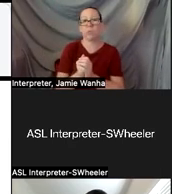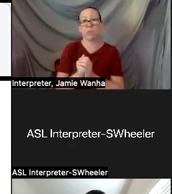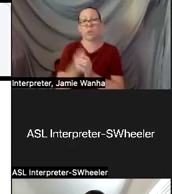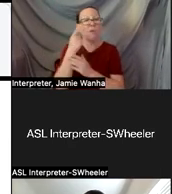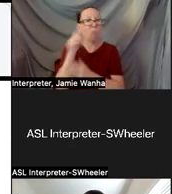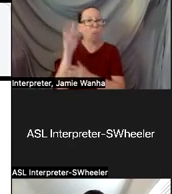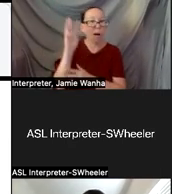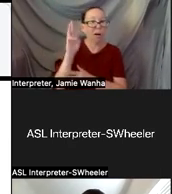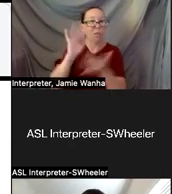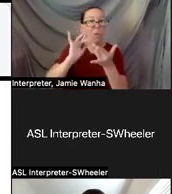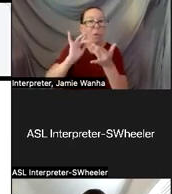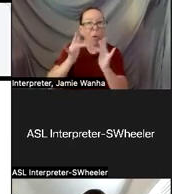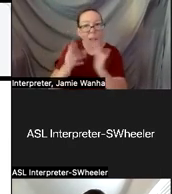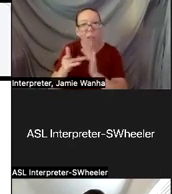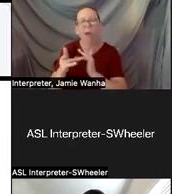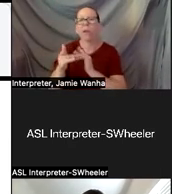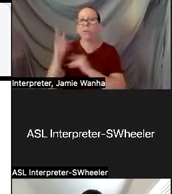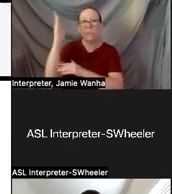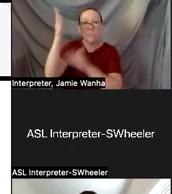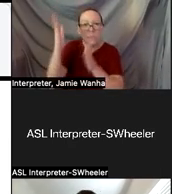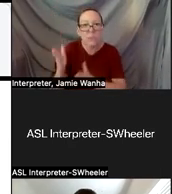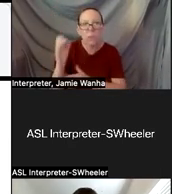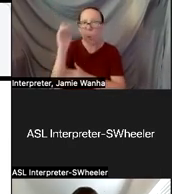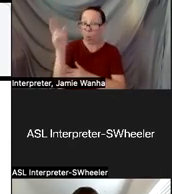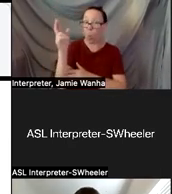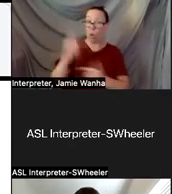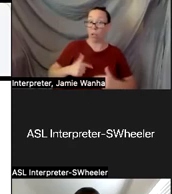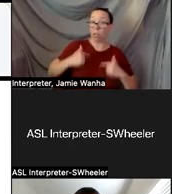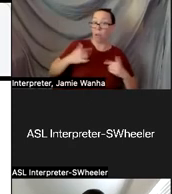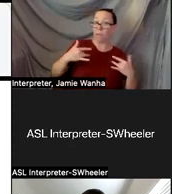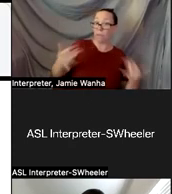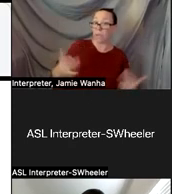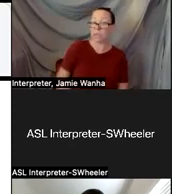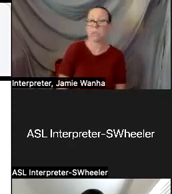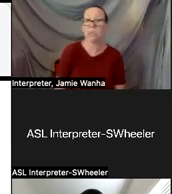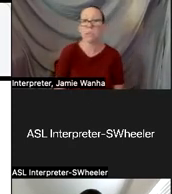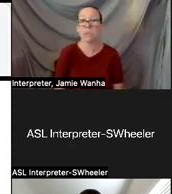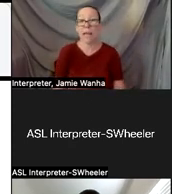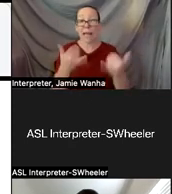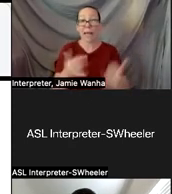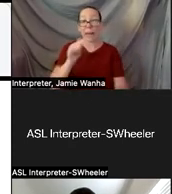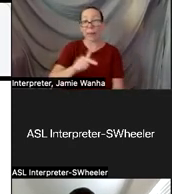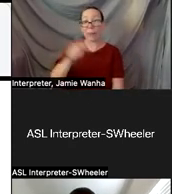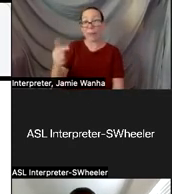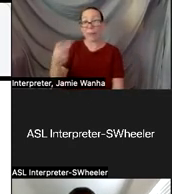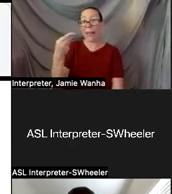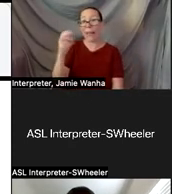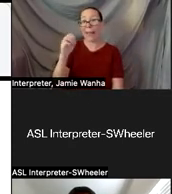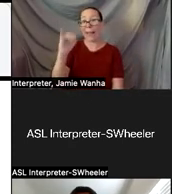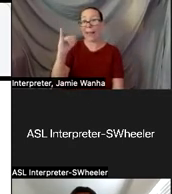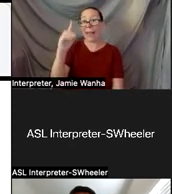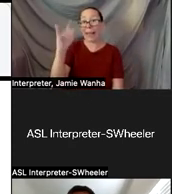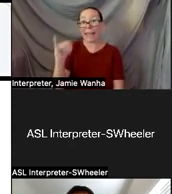ECA representation at your event with a booth or a table. Thank you, Alan. We'll now turn to Heidi to